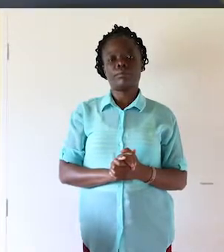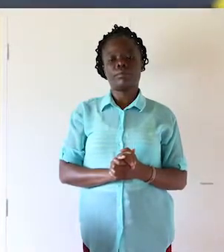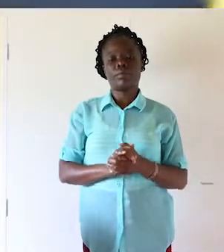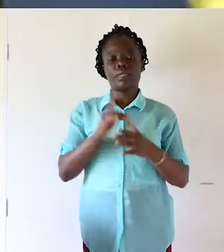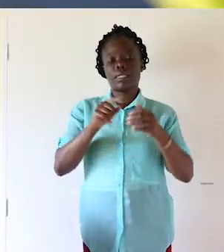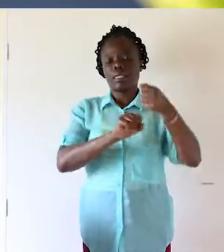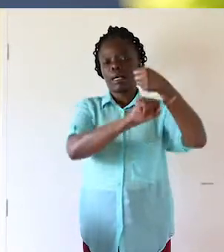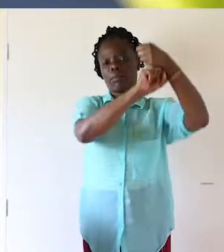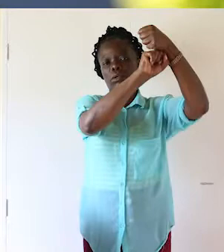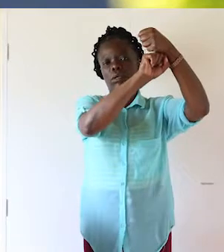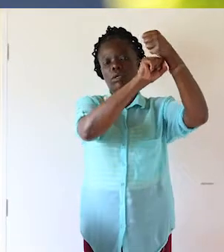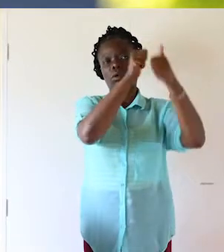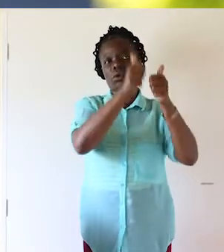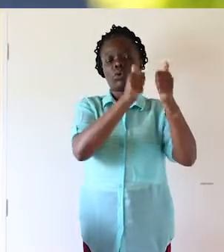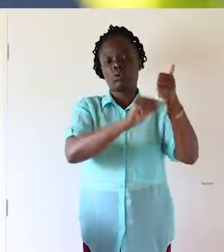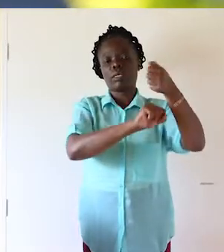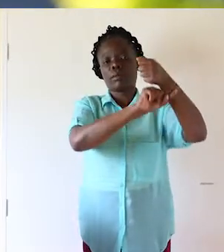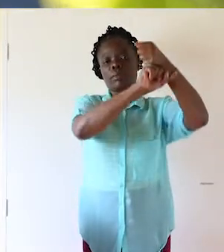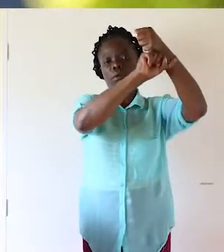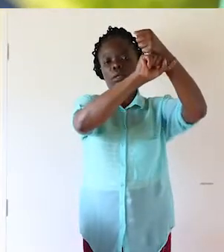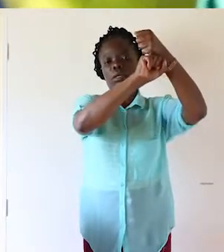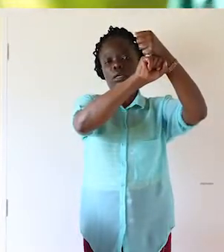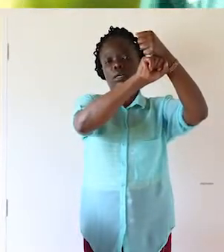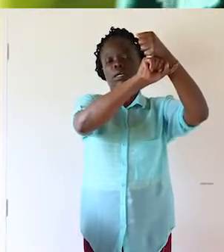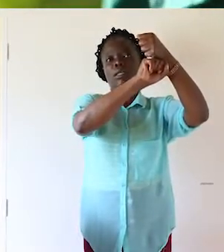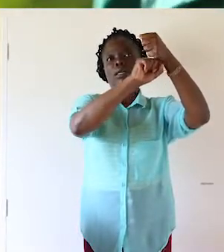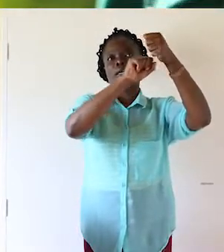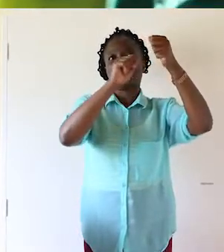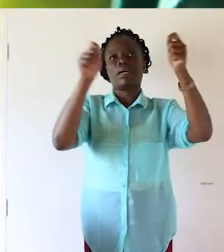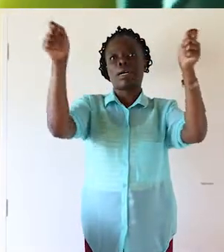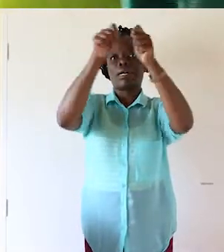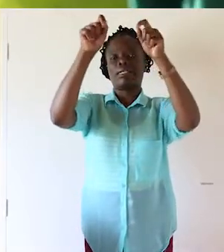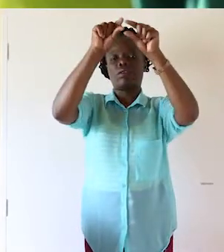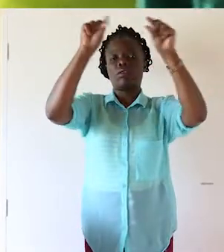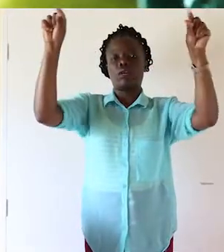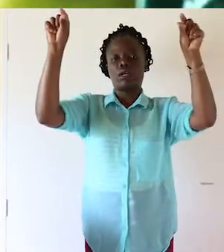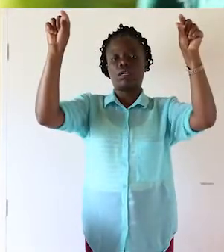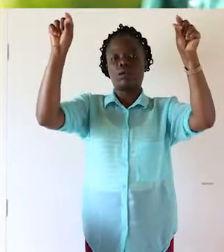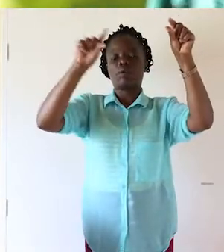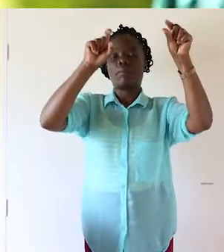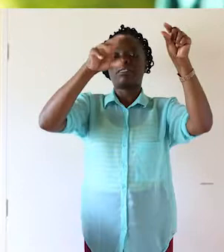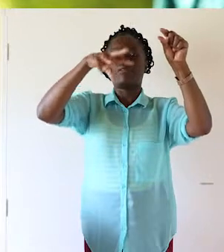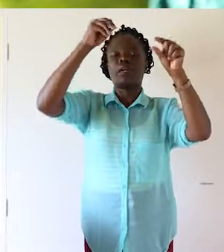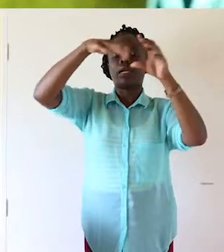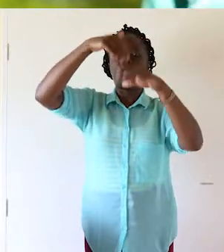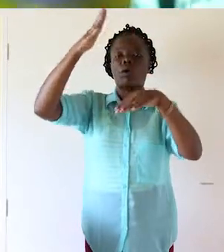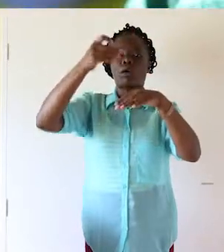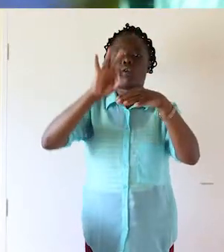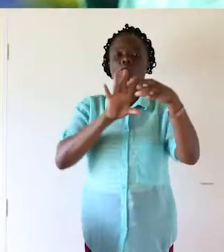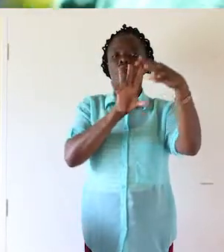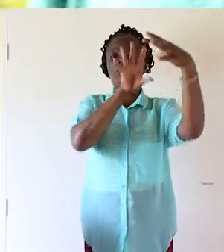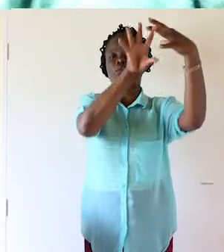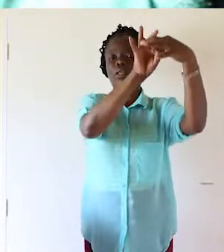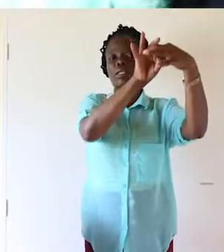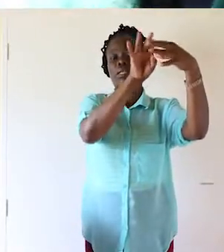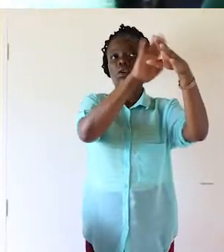This is the support which will support the curtain rod. So we have to find a way of